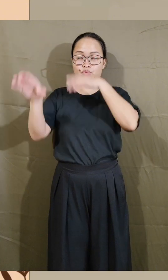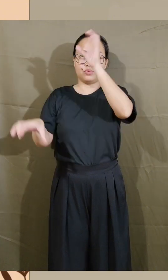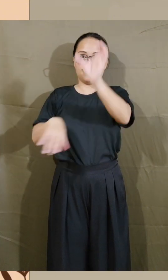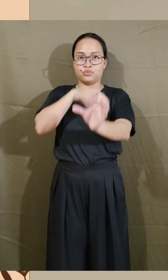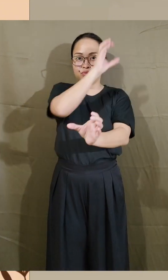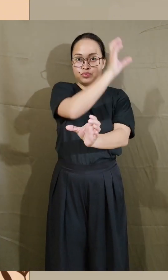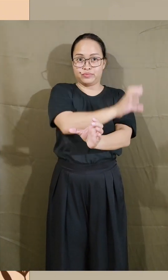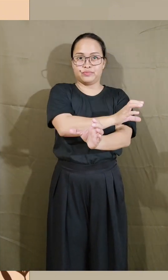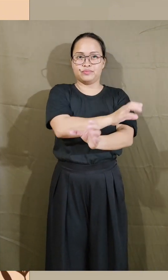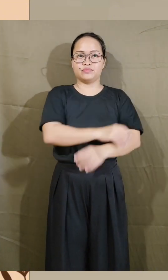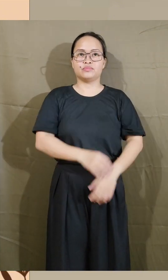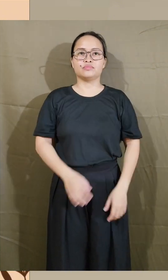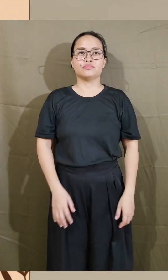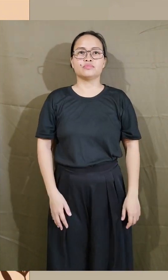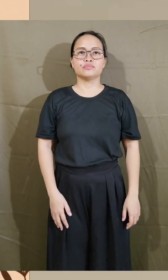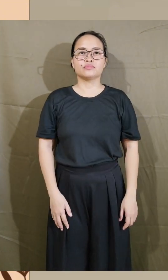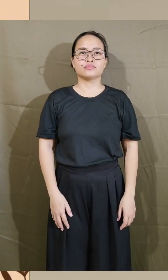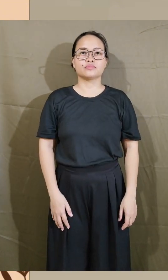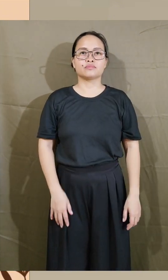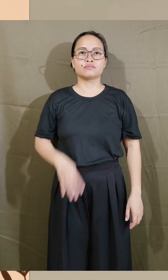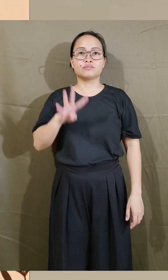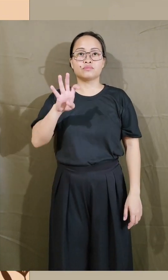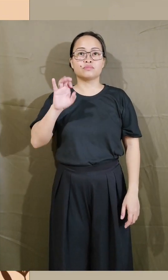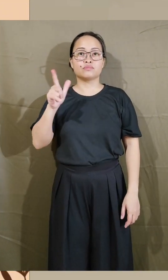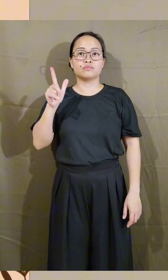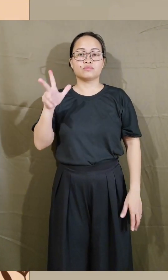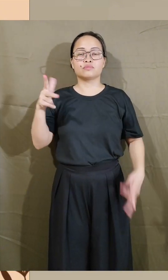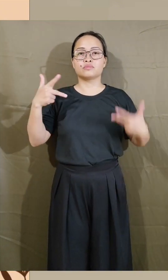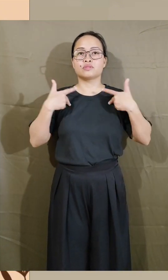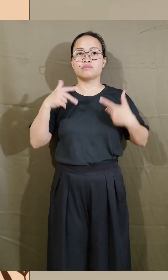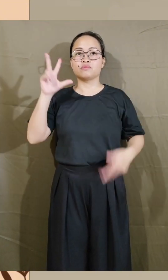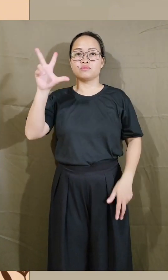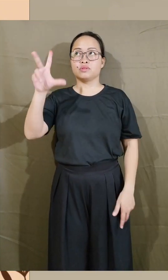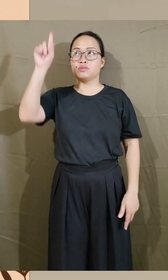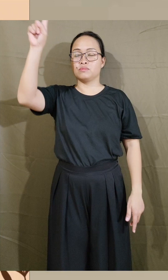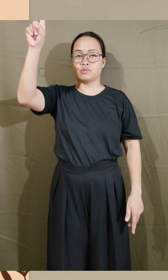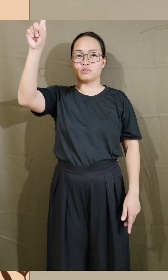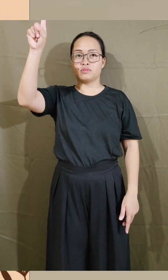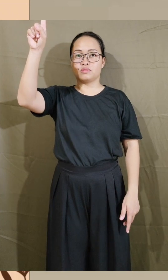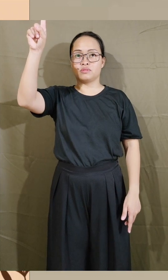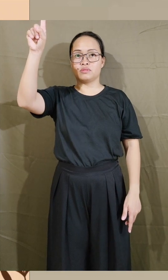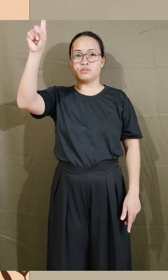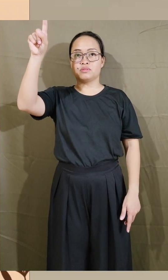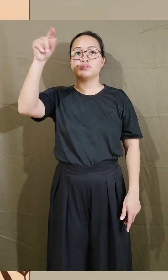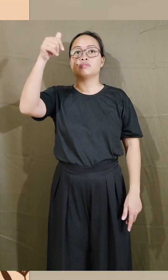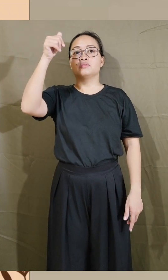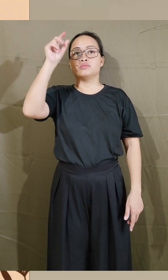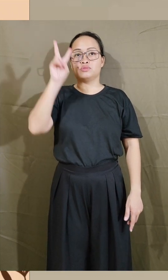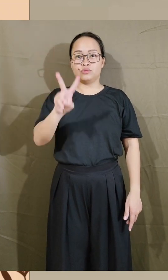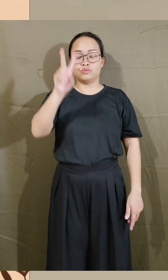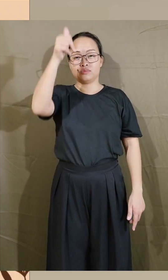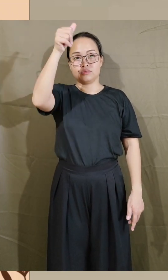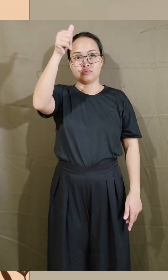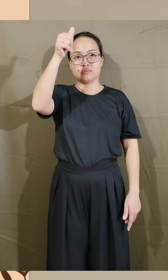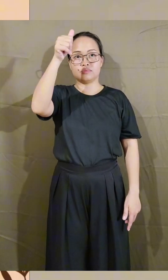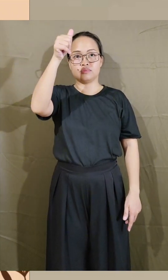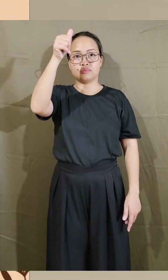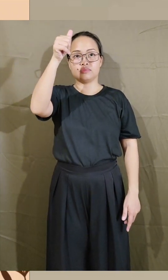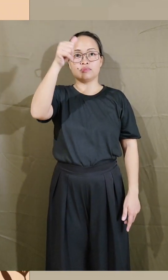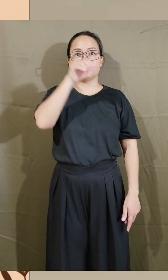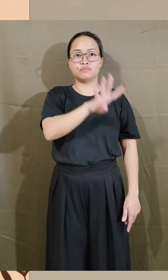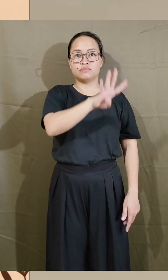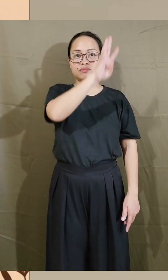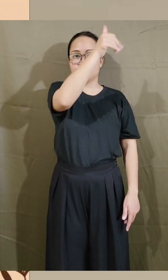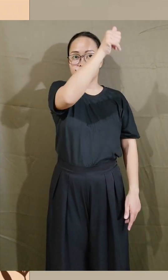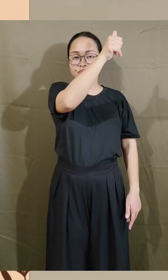423 has 3 ones, 2 tens, and 4 hundreds, while 112